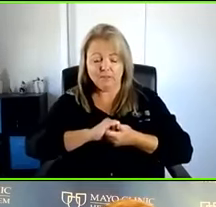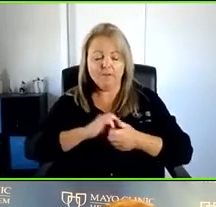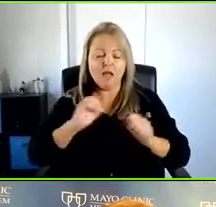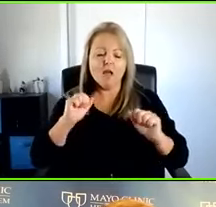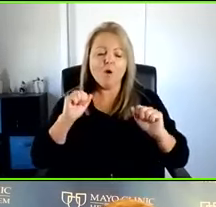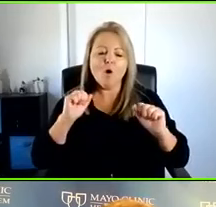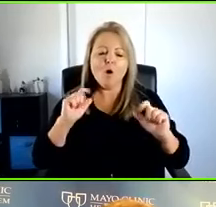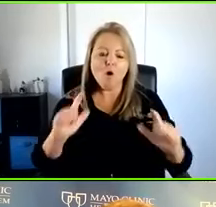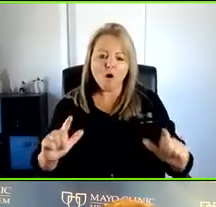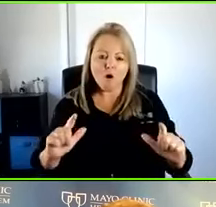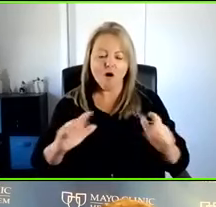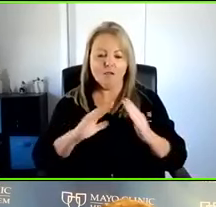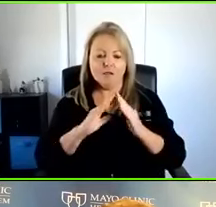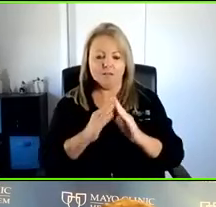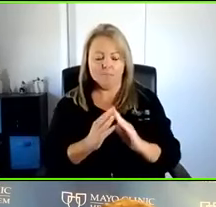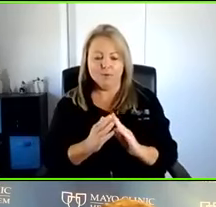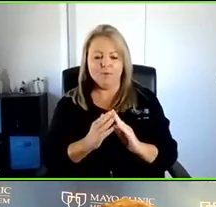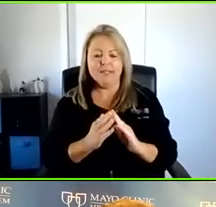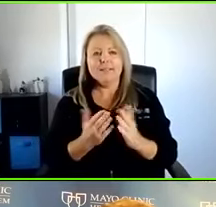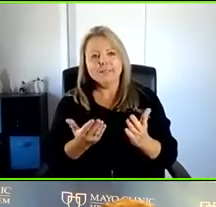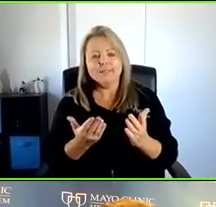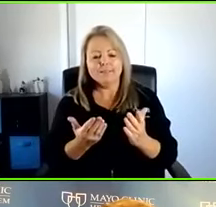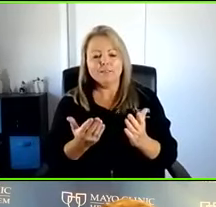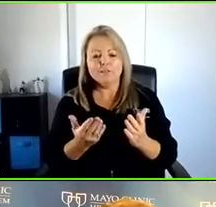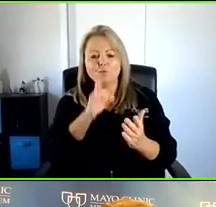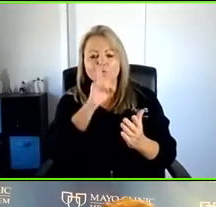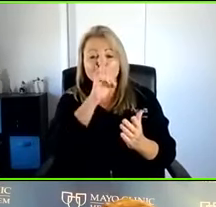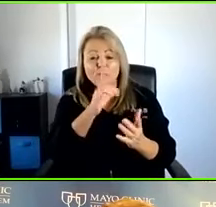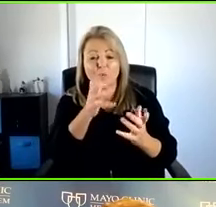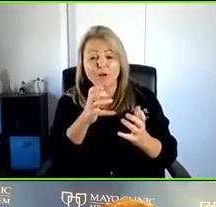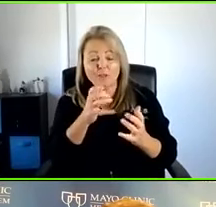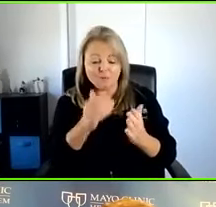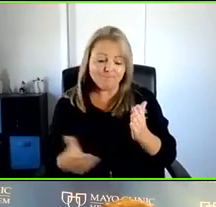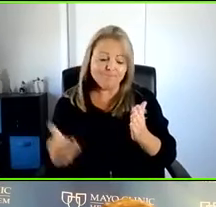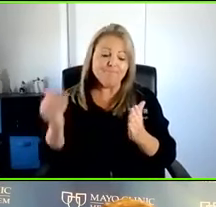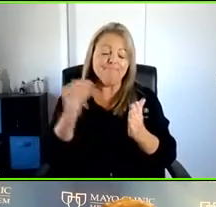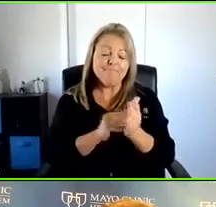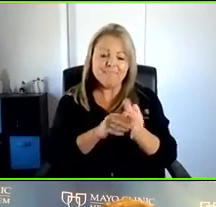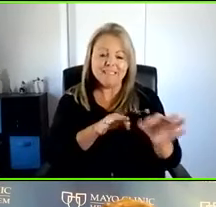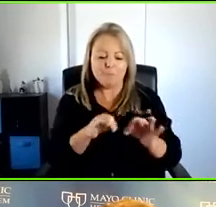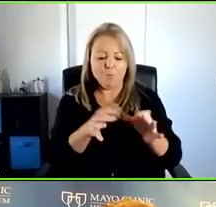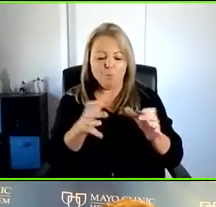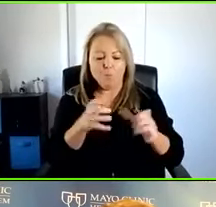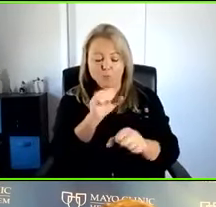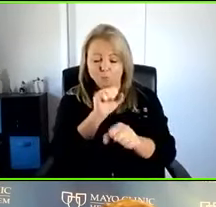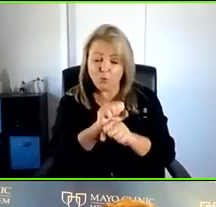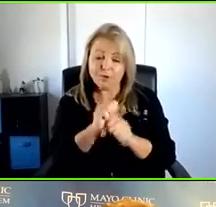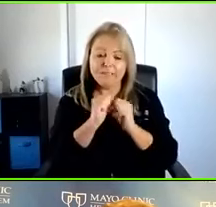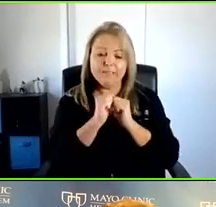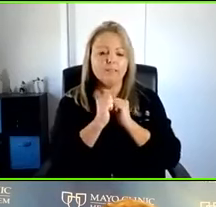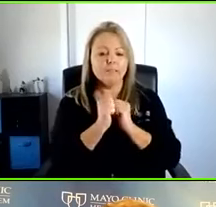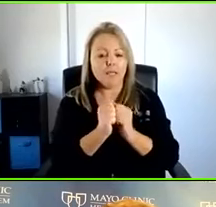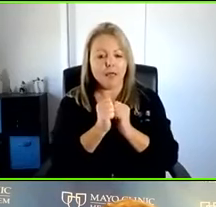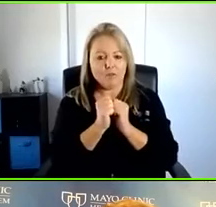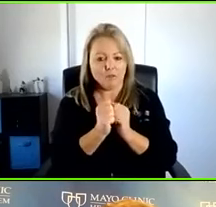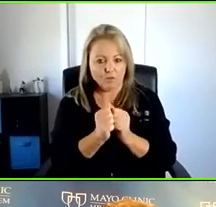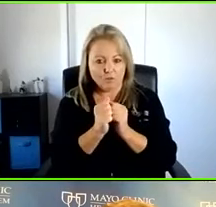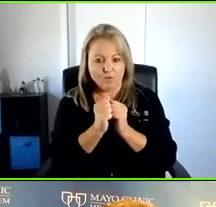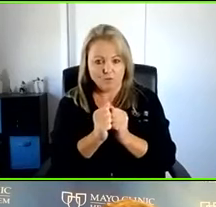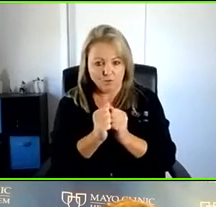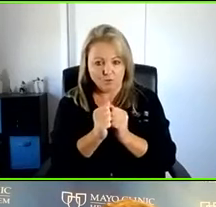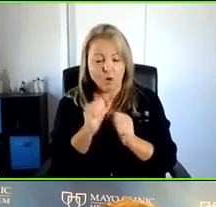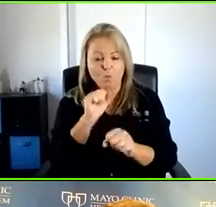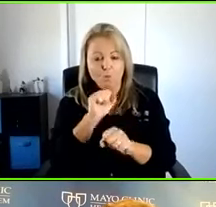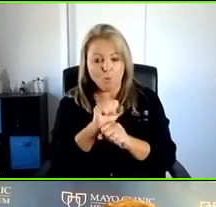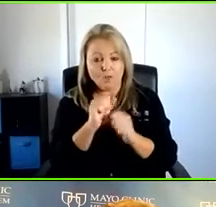of our community, again, just to reiterate, we want to work together, and this working together and doing the